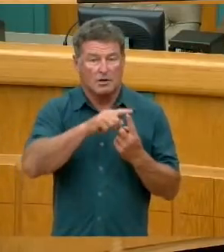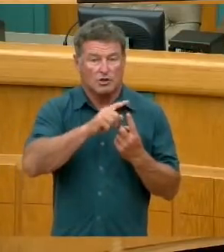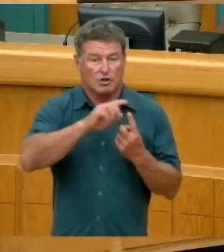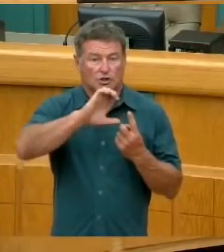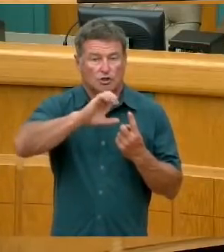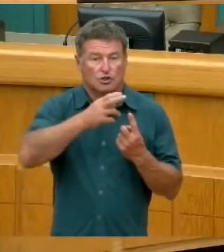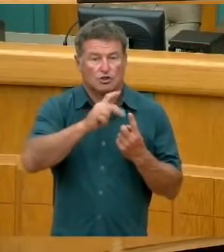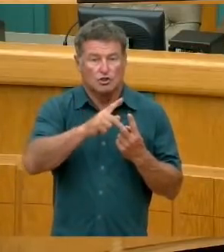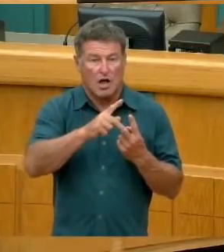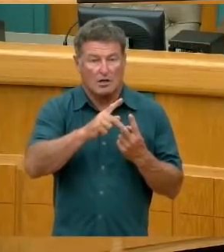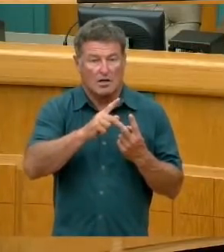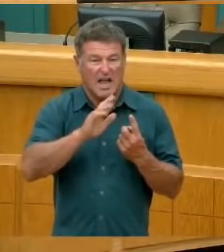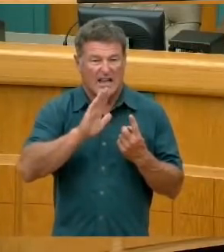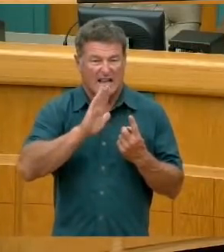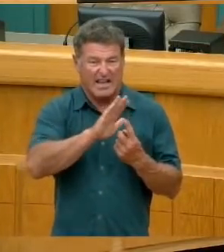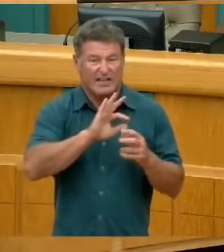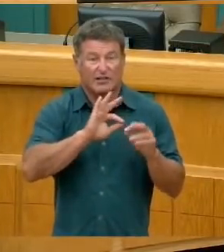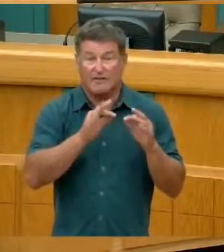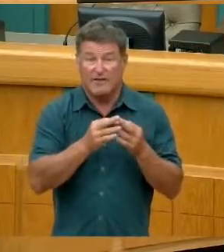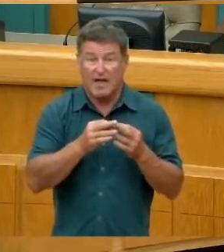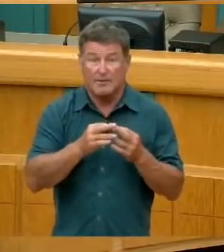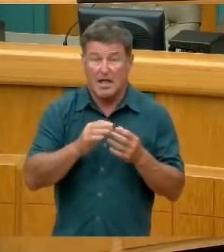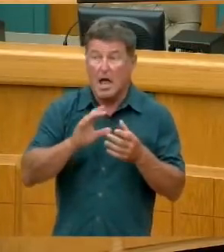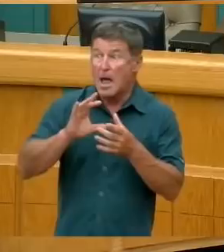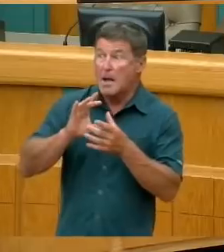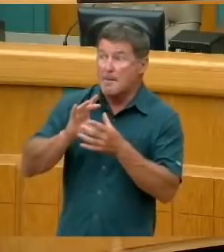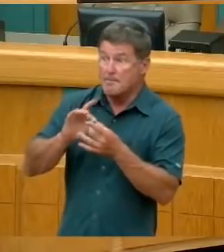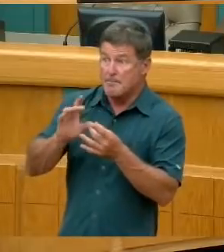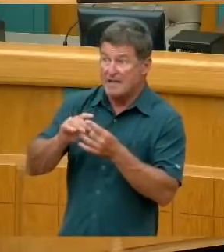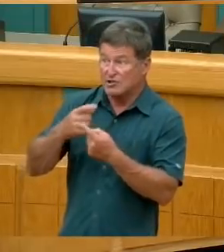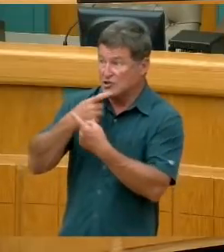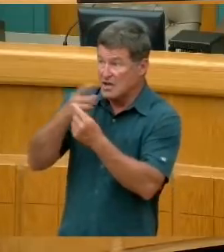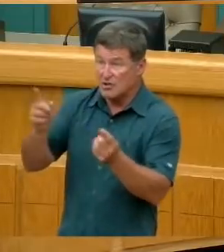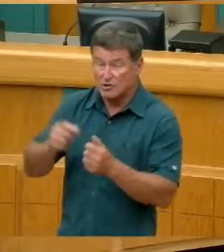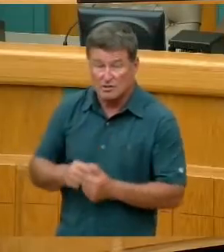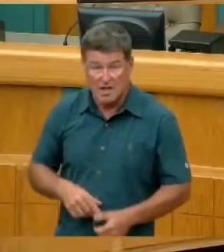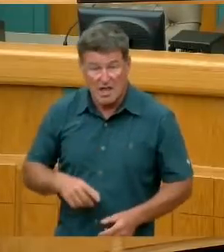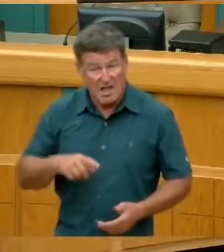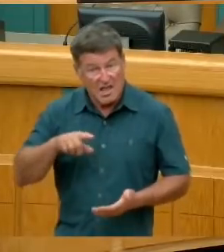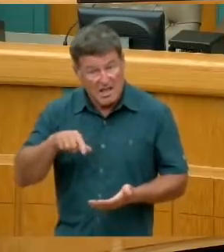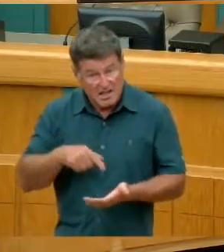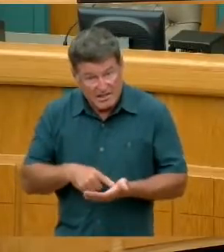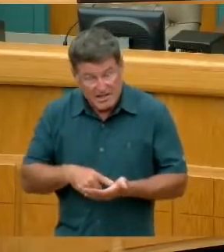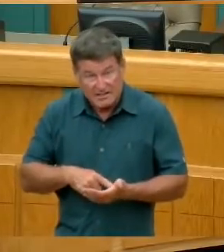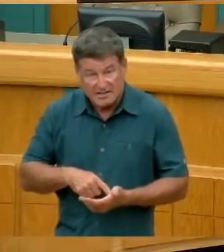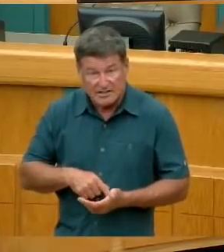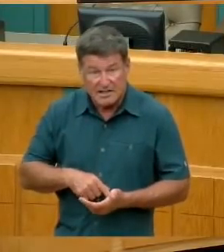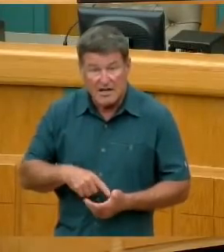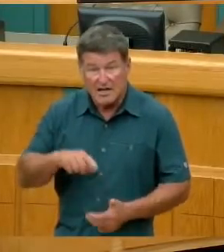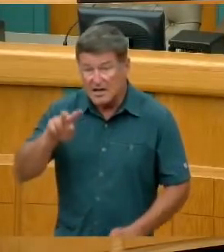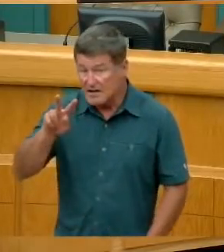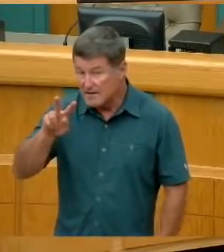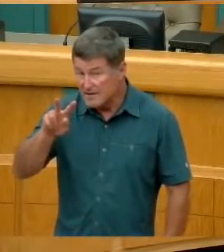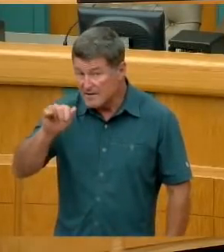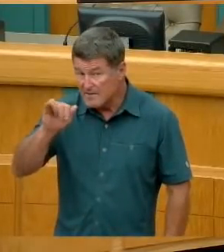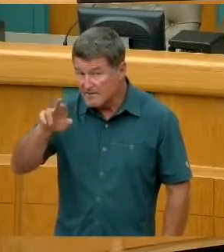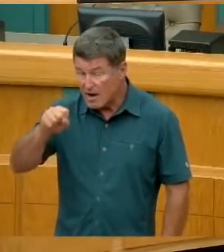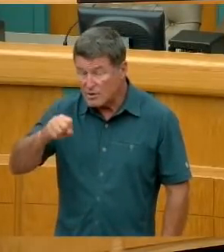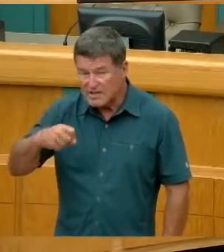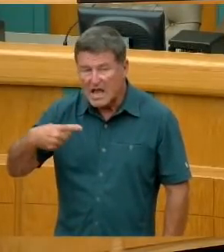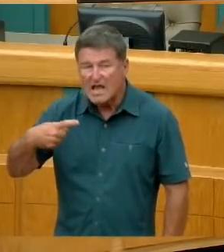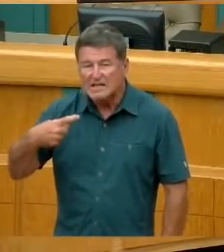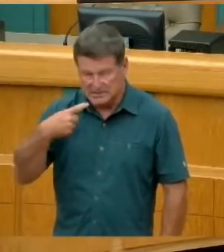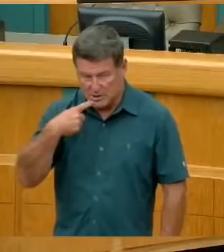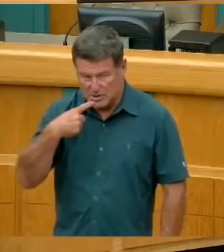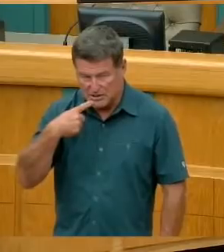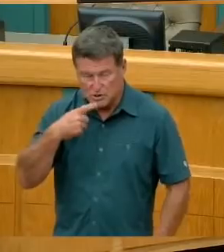family that they so believe that we need to take this virus serious that they have postponed any kind of